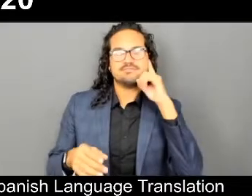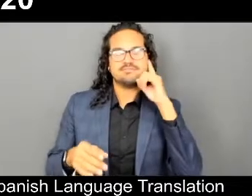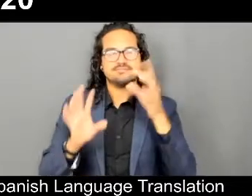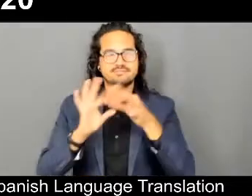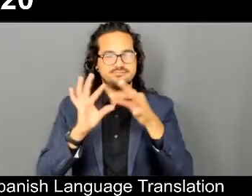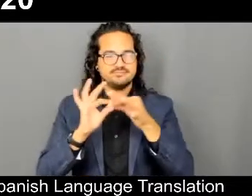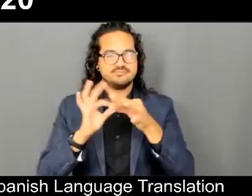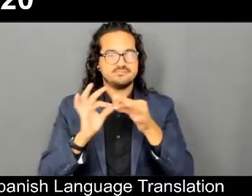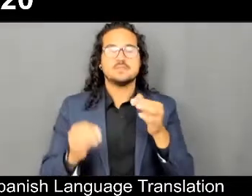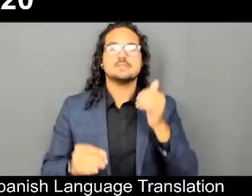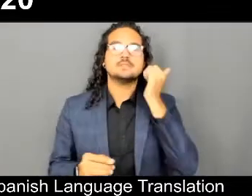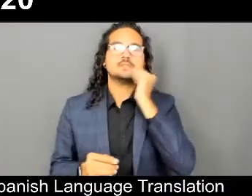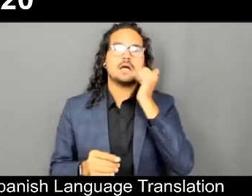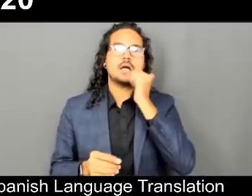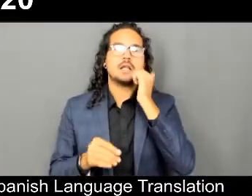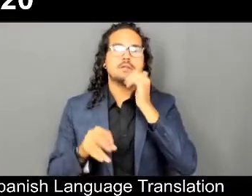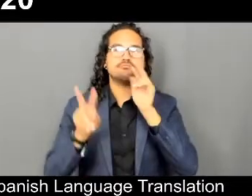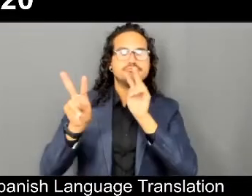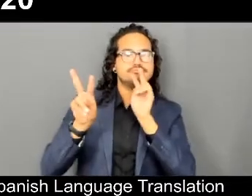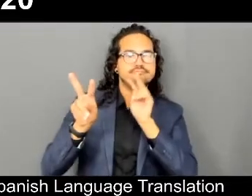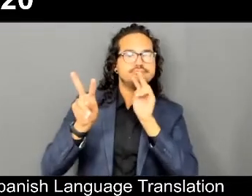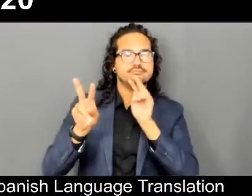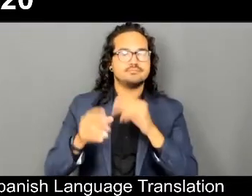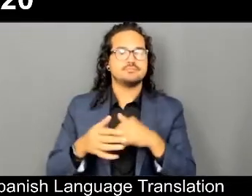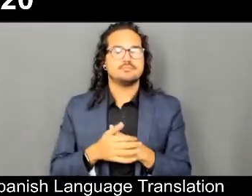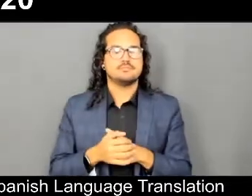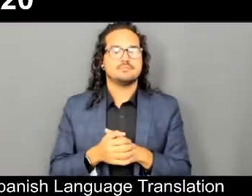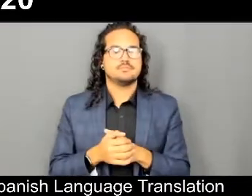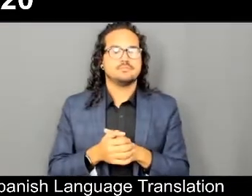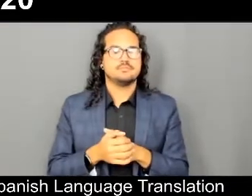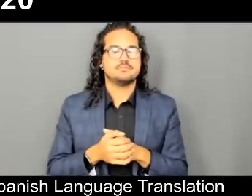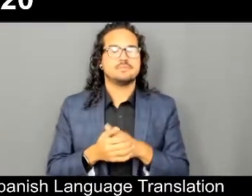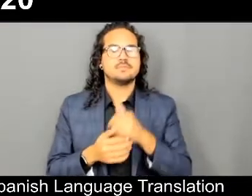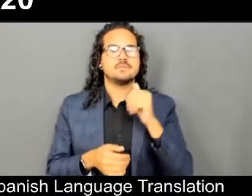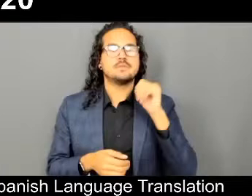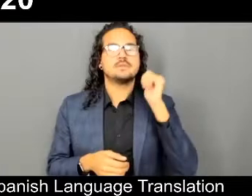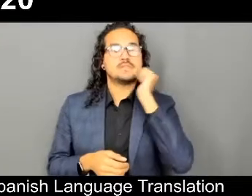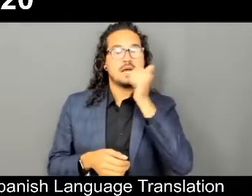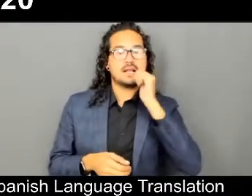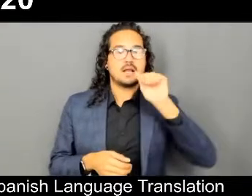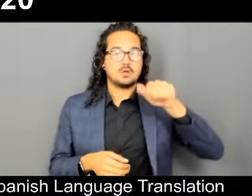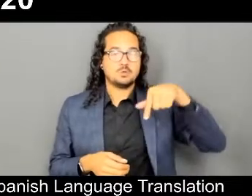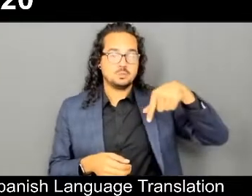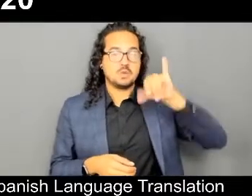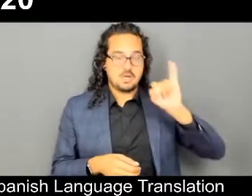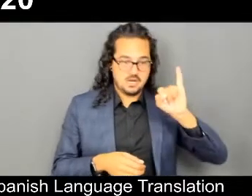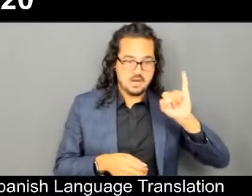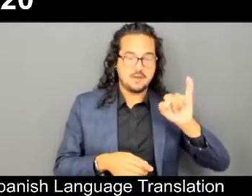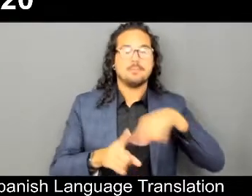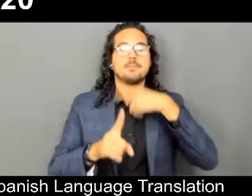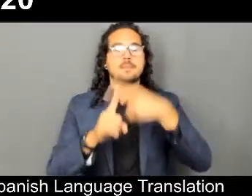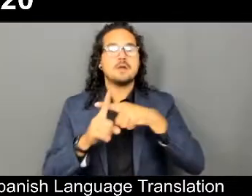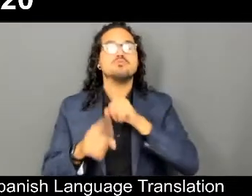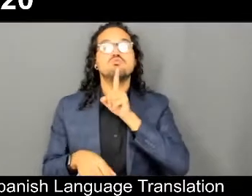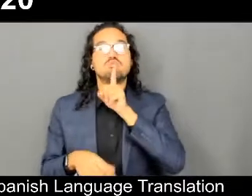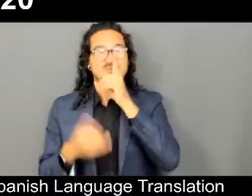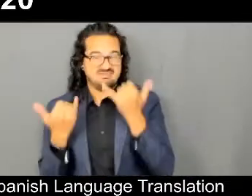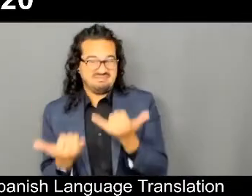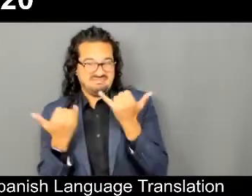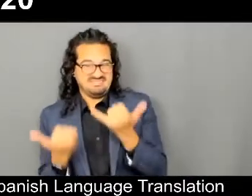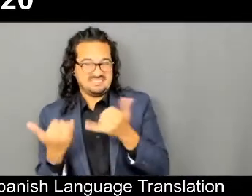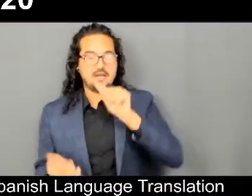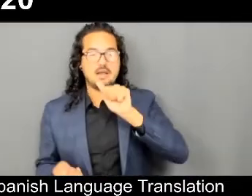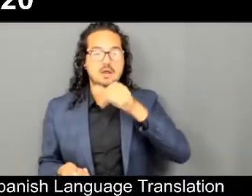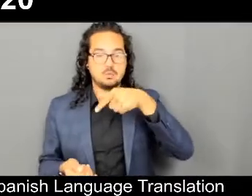And so usually what's reported, like on the news, is the daily AQI. And it's just what it sounds like. It's a 24-hour